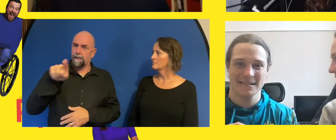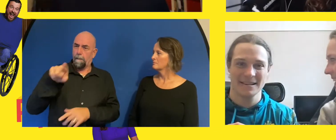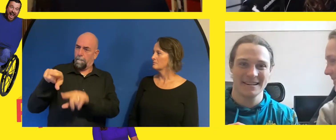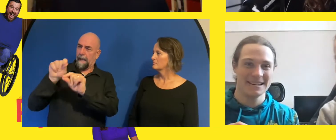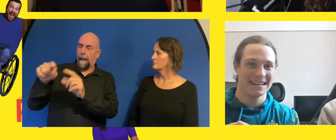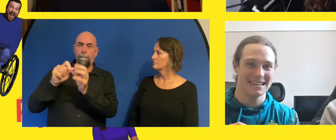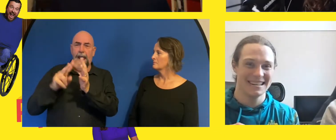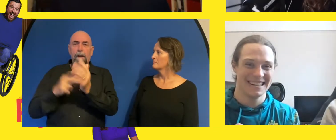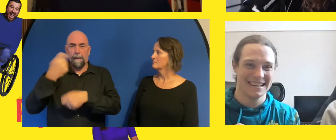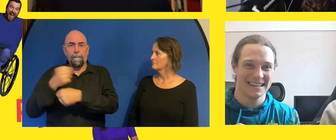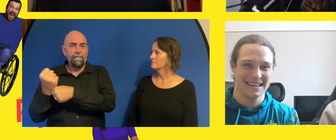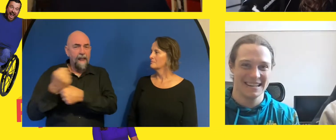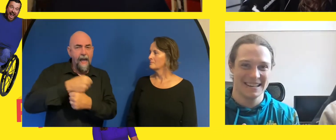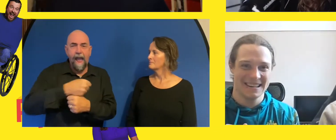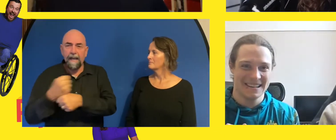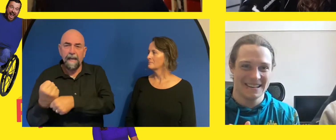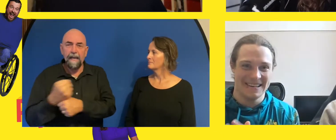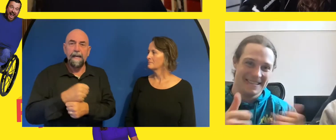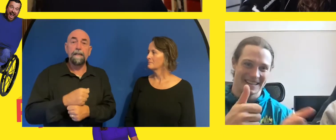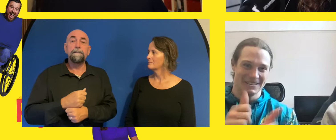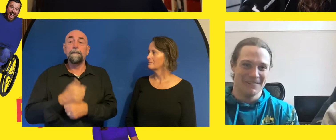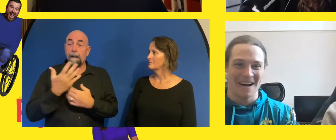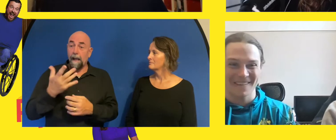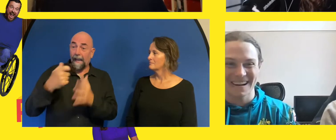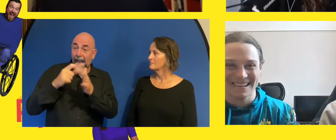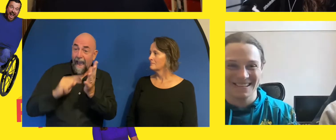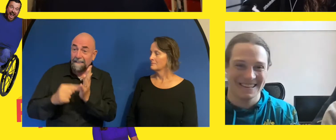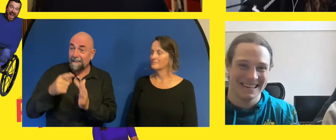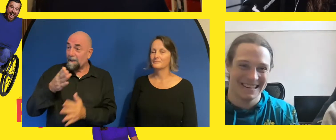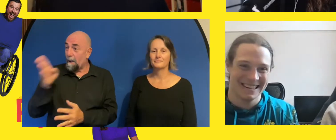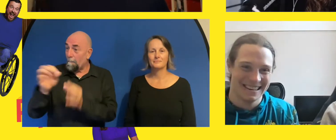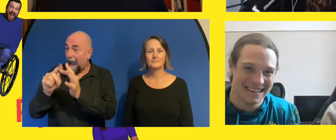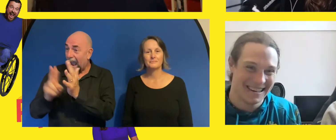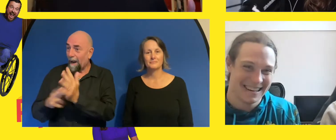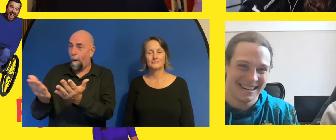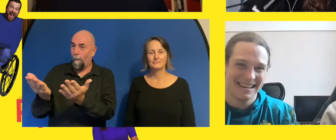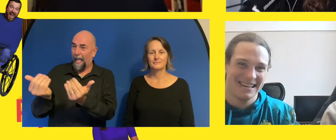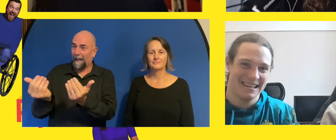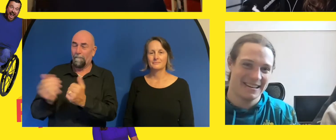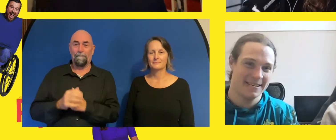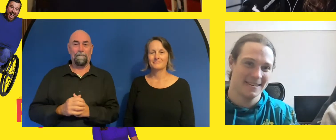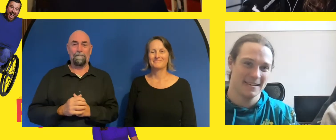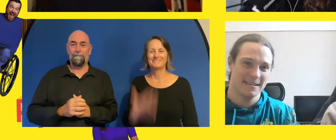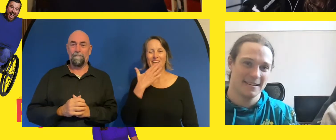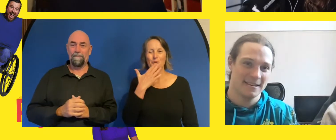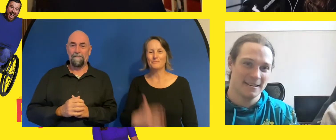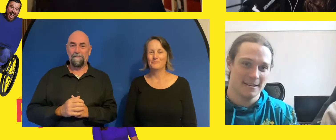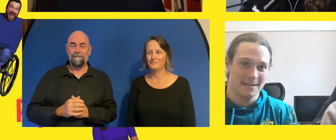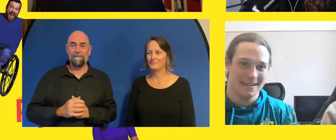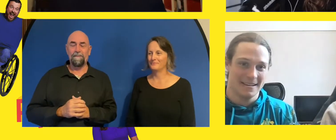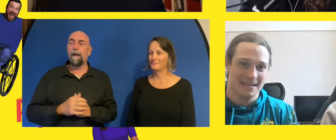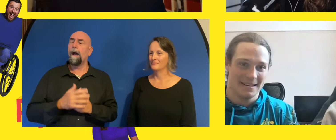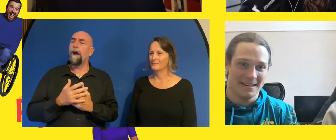Tudhope and Kate McLoughlin, welcome to You Little Ripper. Thank you for having us. Mate, you're pretty much hosting You